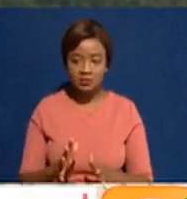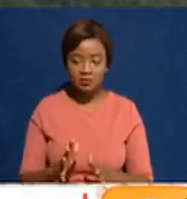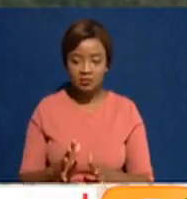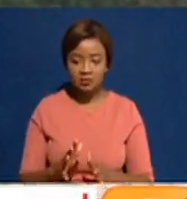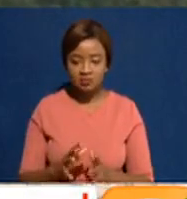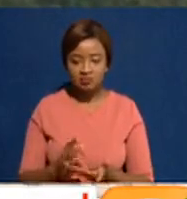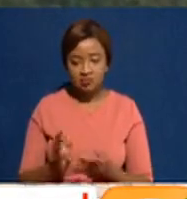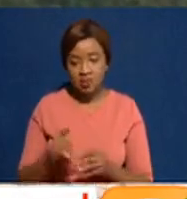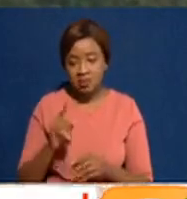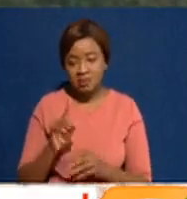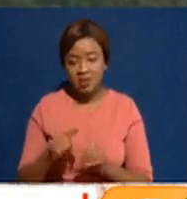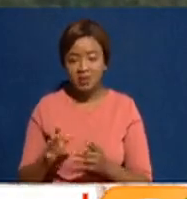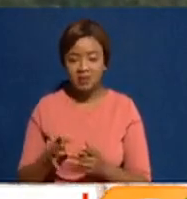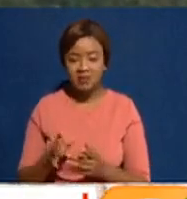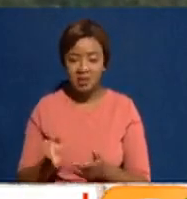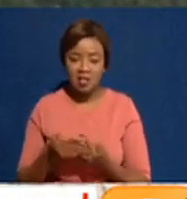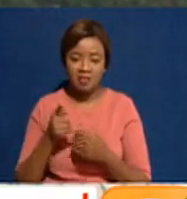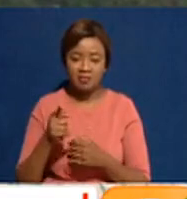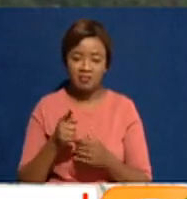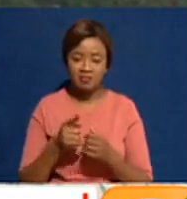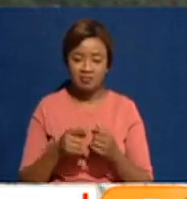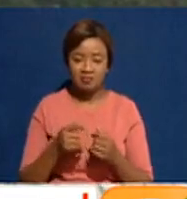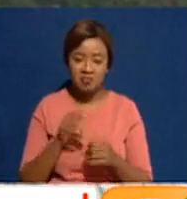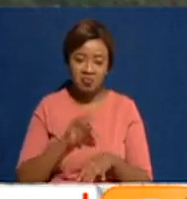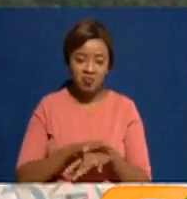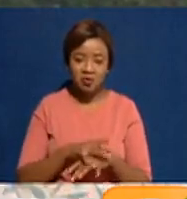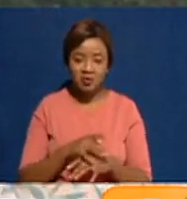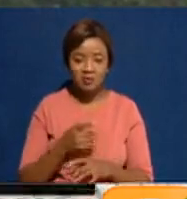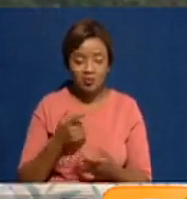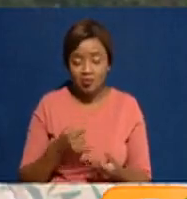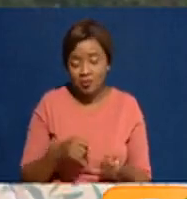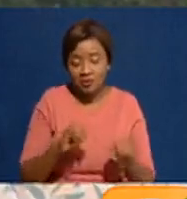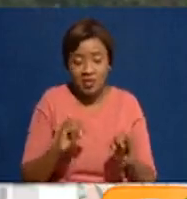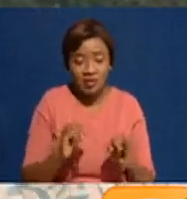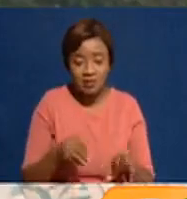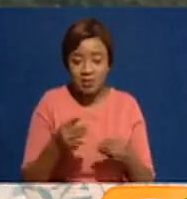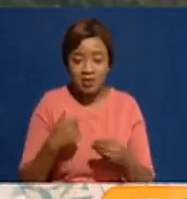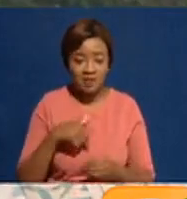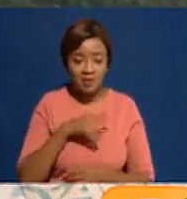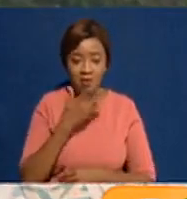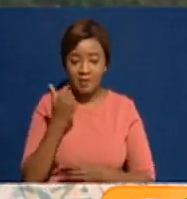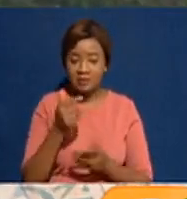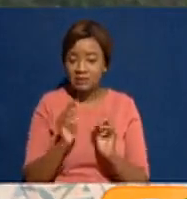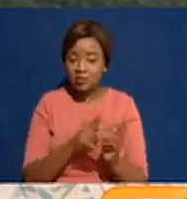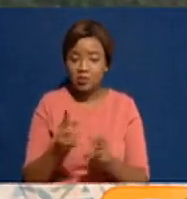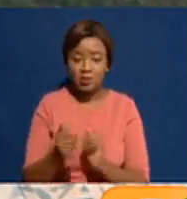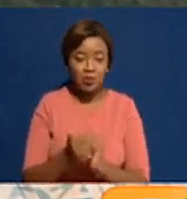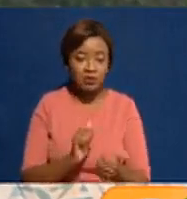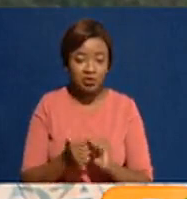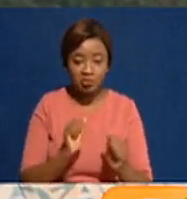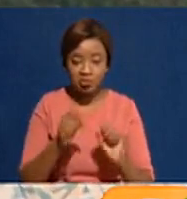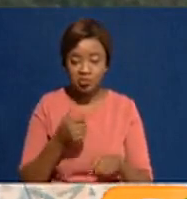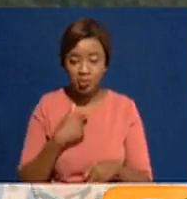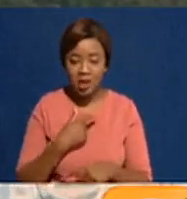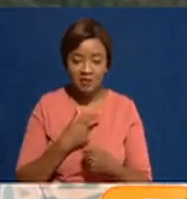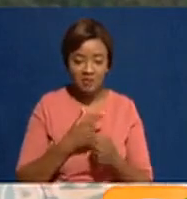show from the boys. I'd say we just gave our best, and just as any other sport, you can have